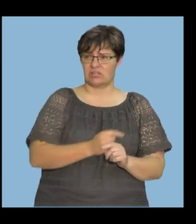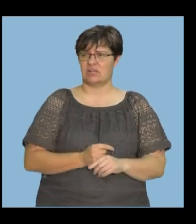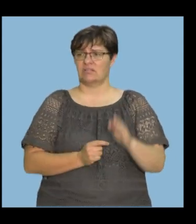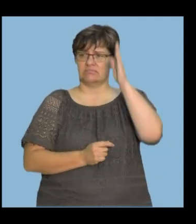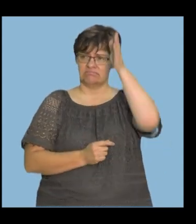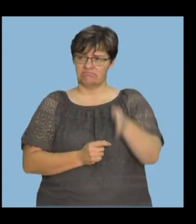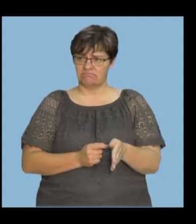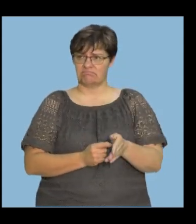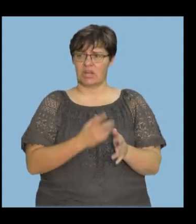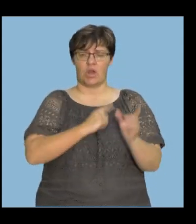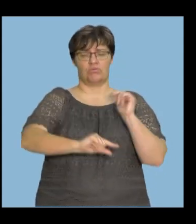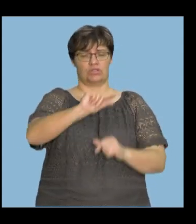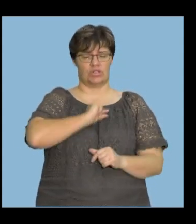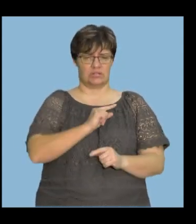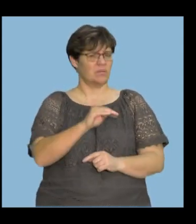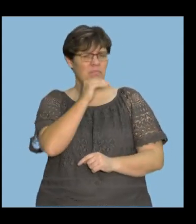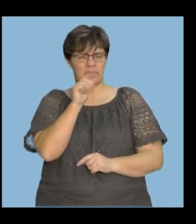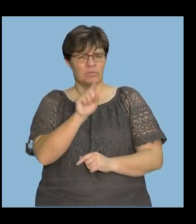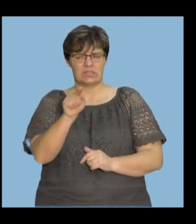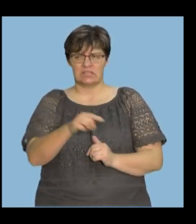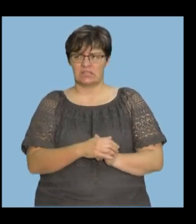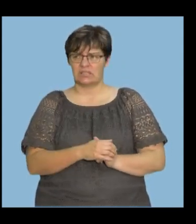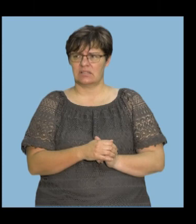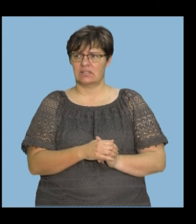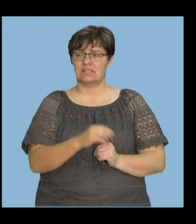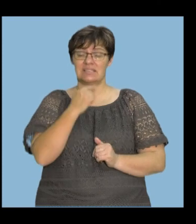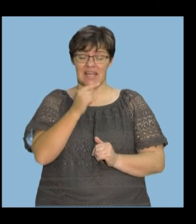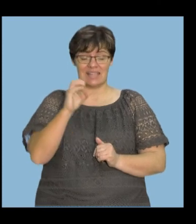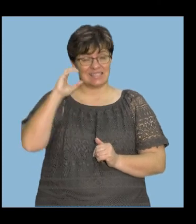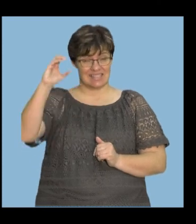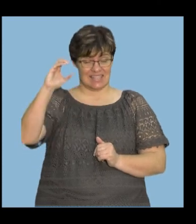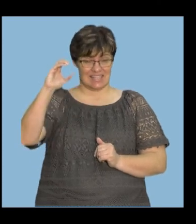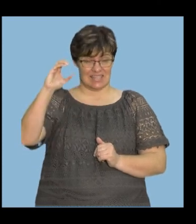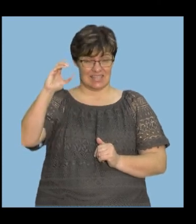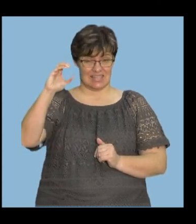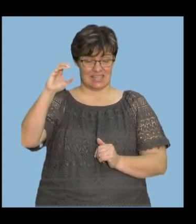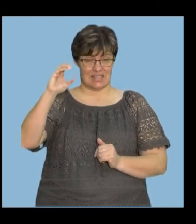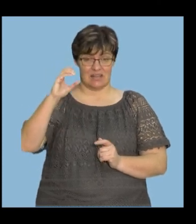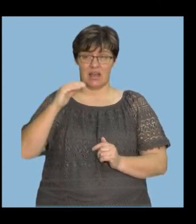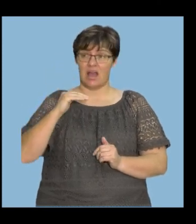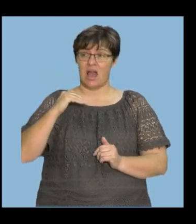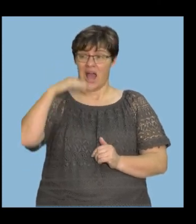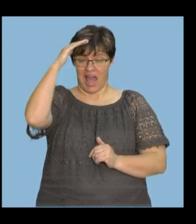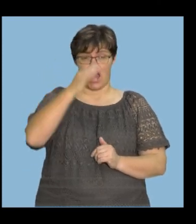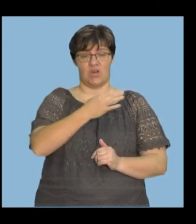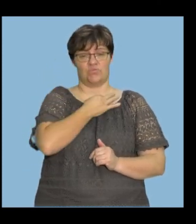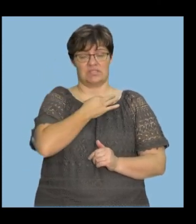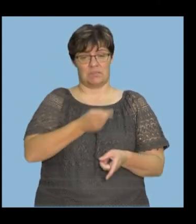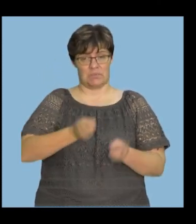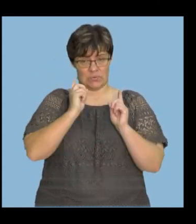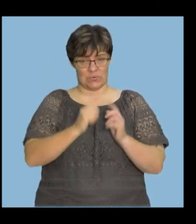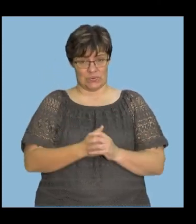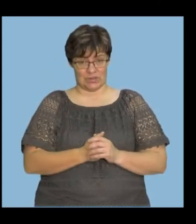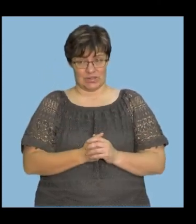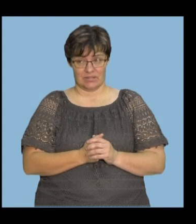get. What does that mean? So it implies C. Can you see there? C is actually higher risk.